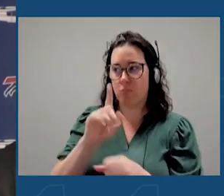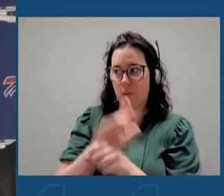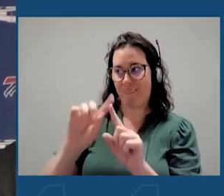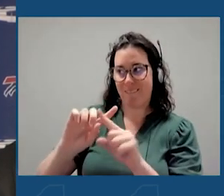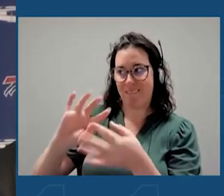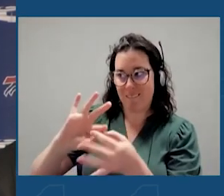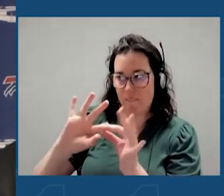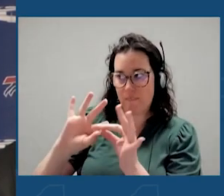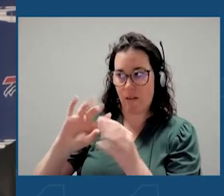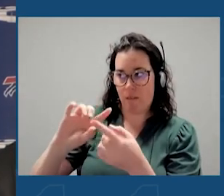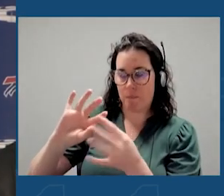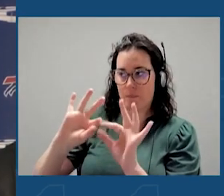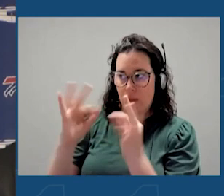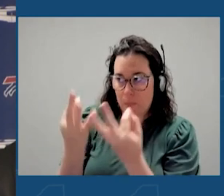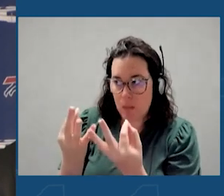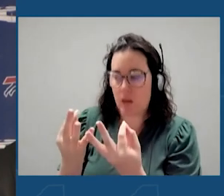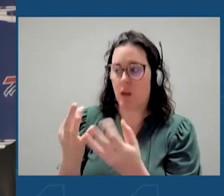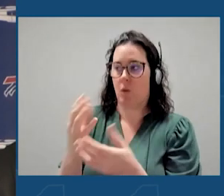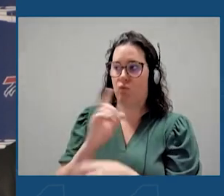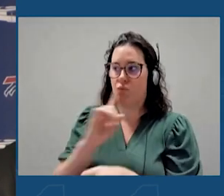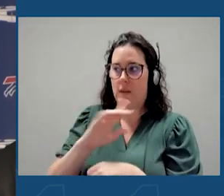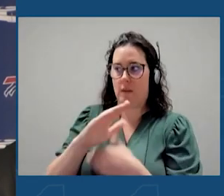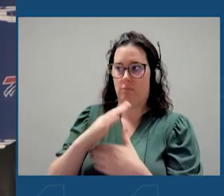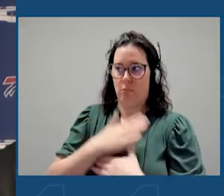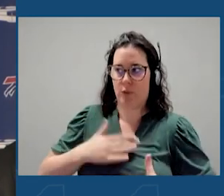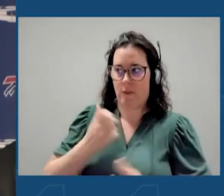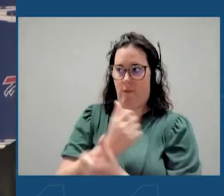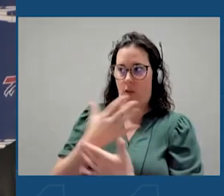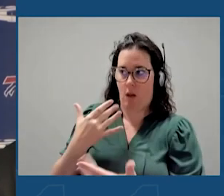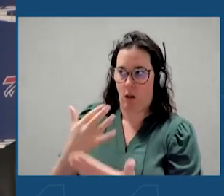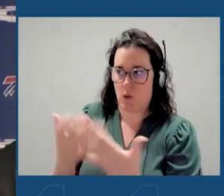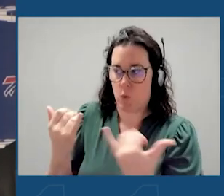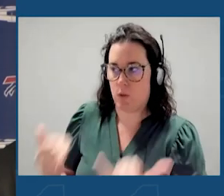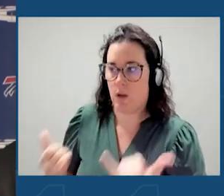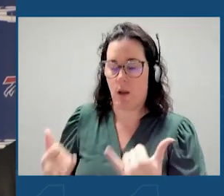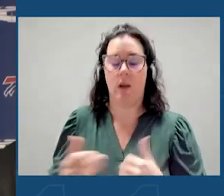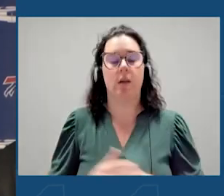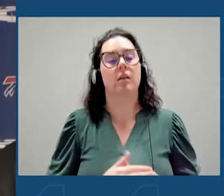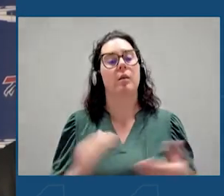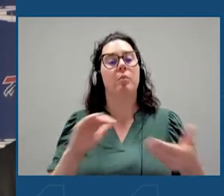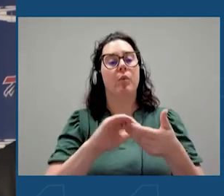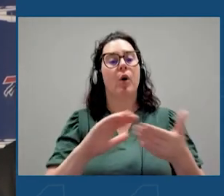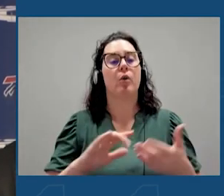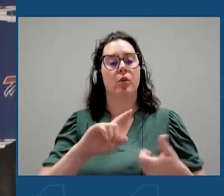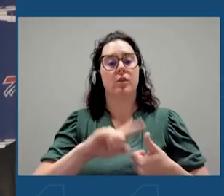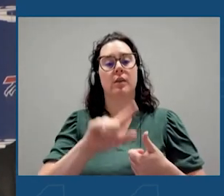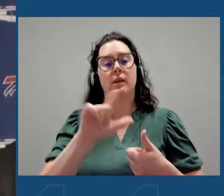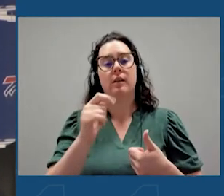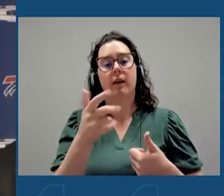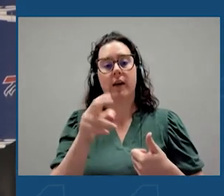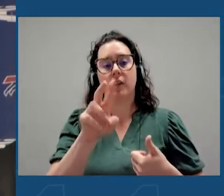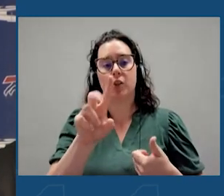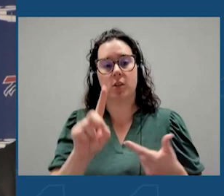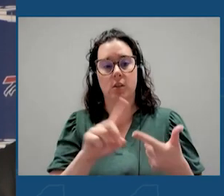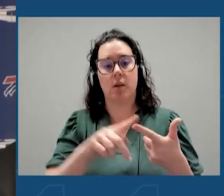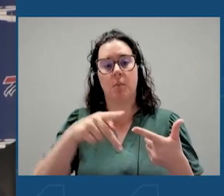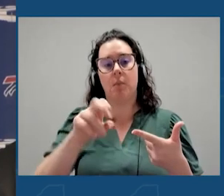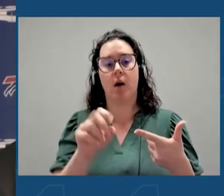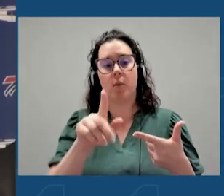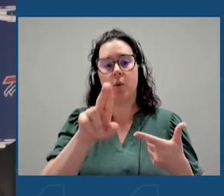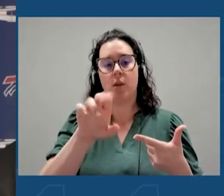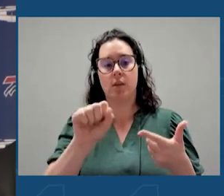day. To our partners at Legends, Populous, and Gilbane Turner, thank you for the work you've